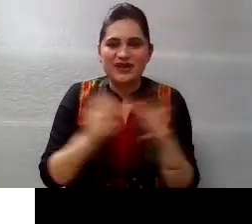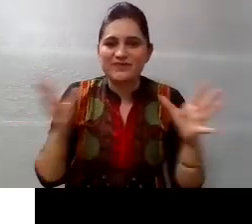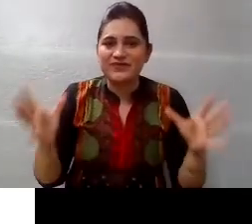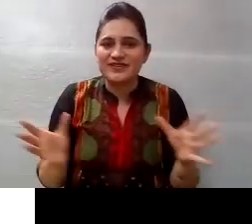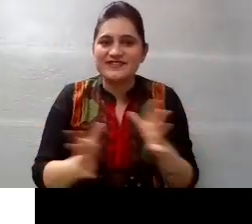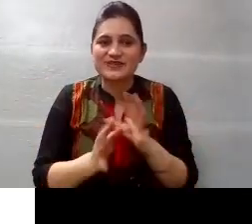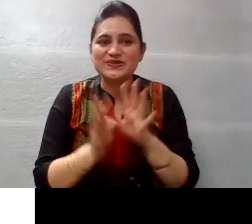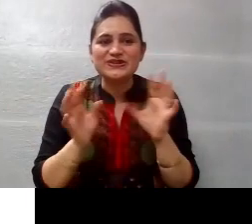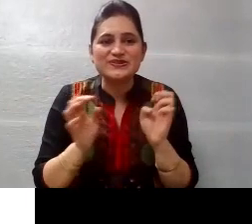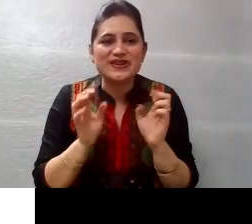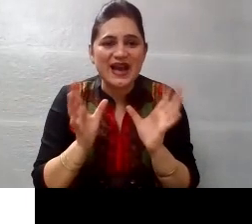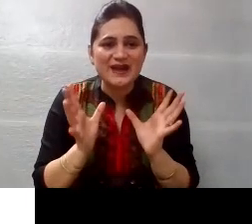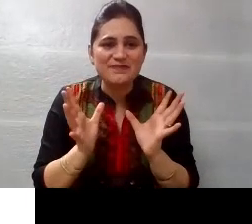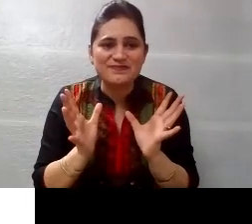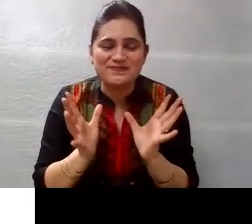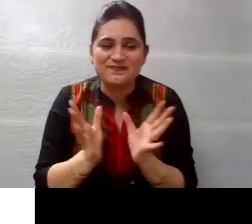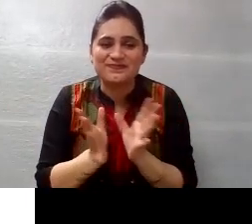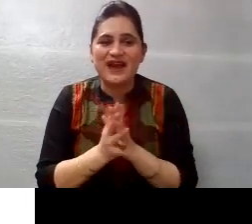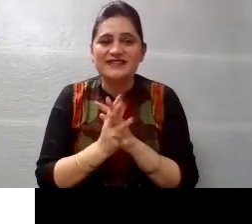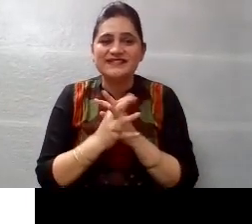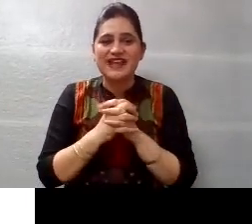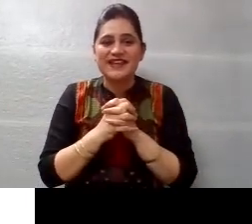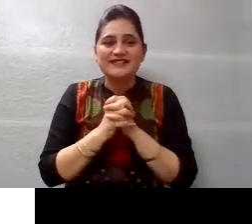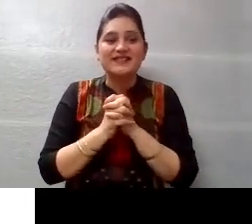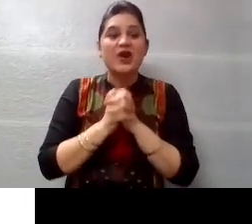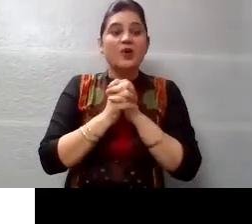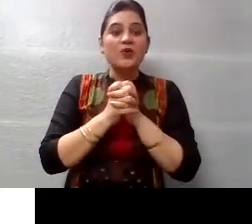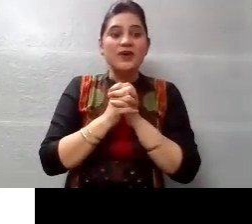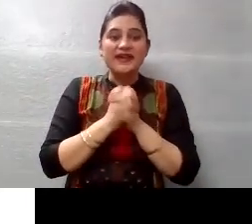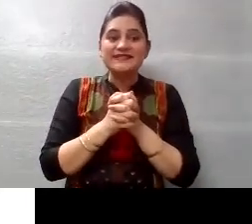which number 30.